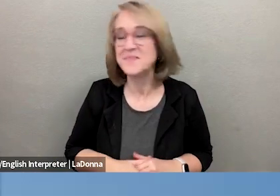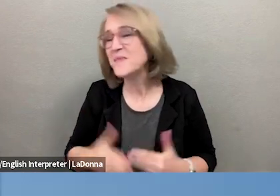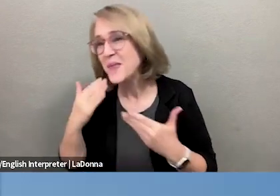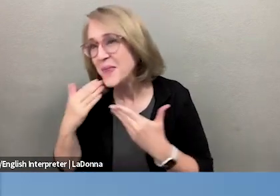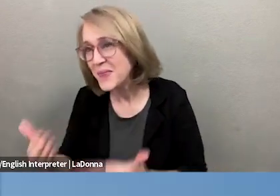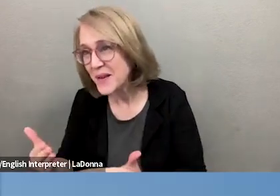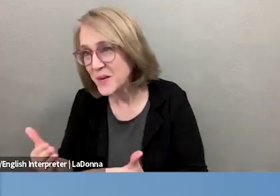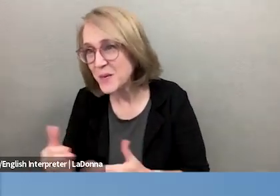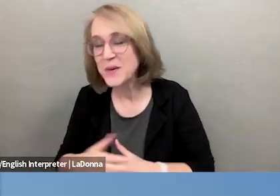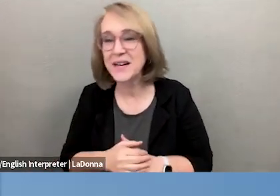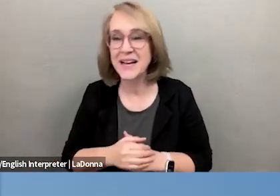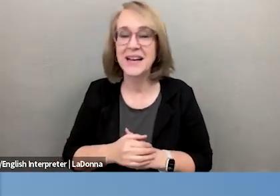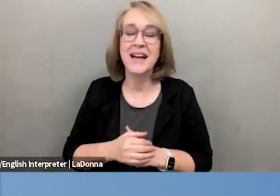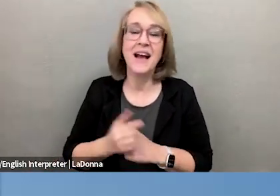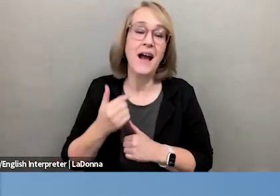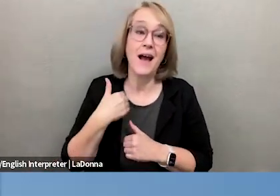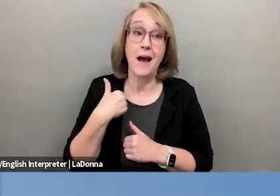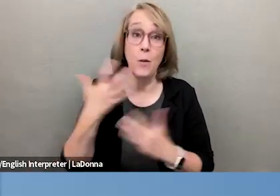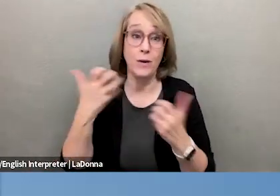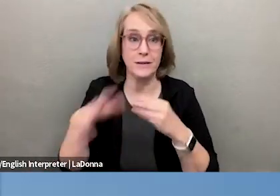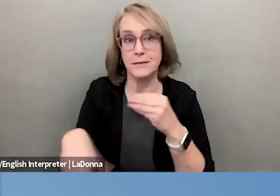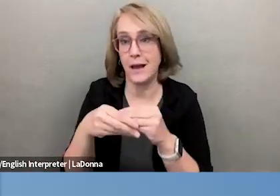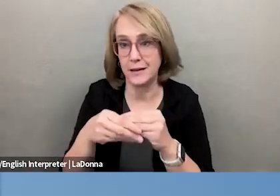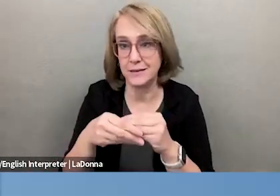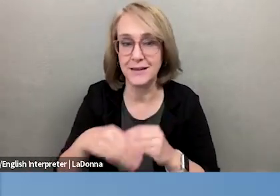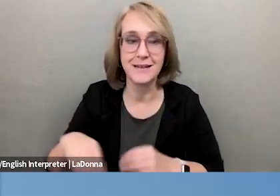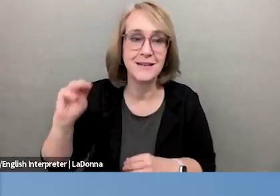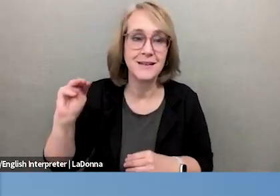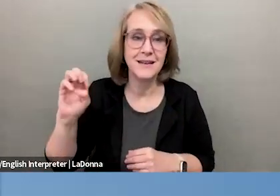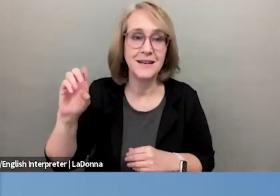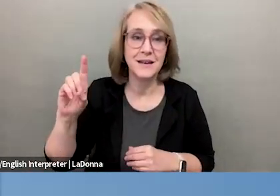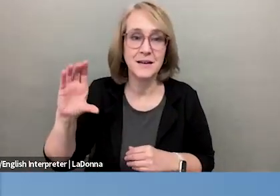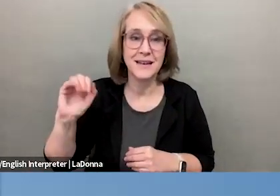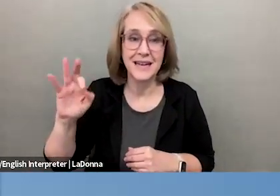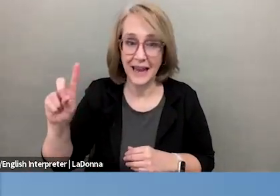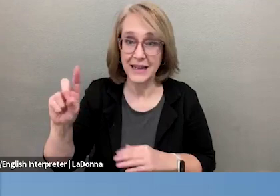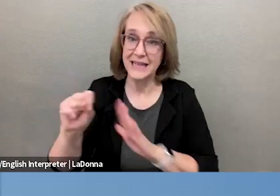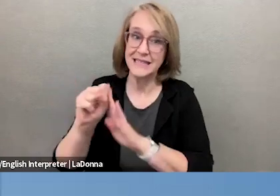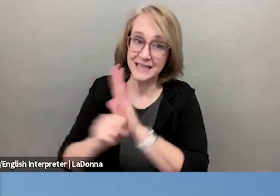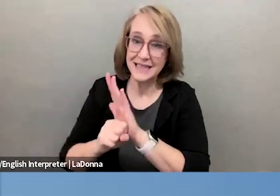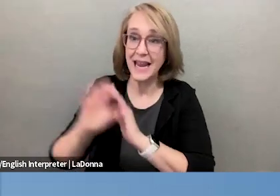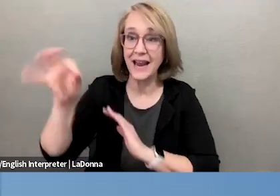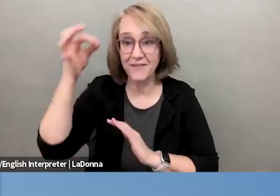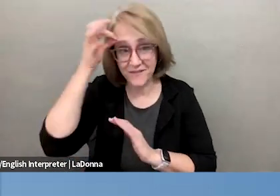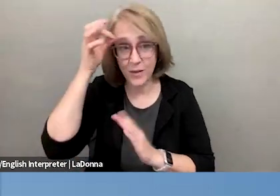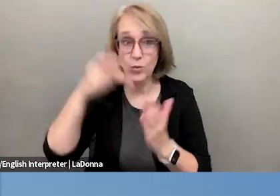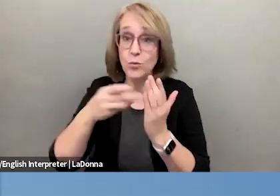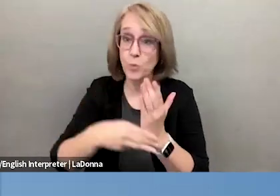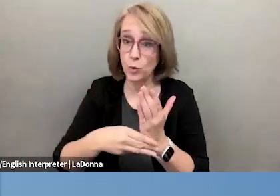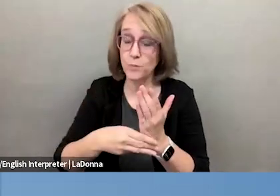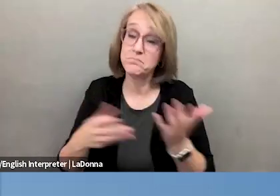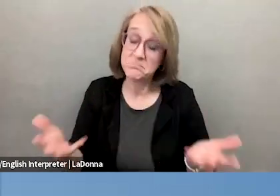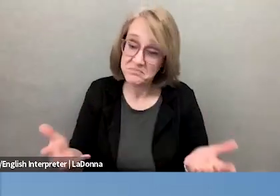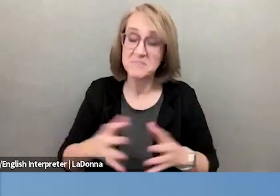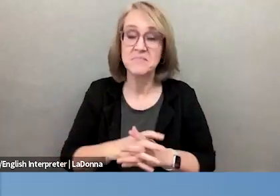Thanks. I was just going to add that, Medicaid is a state federal program, and a